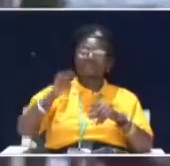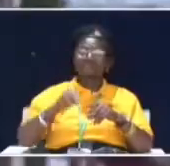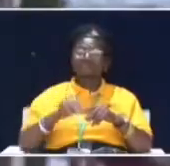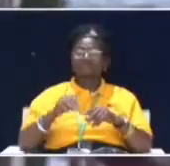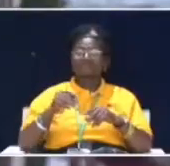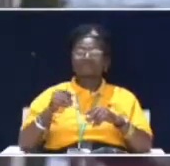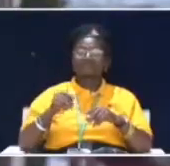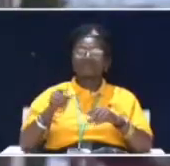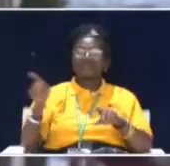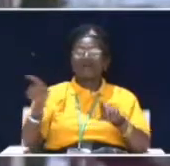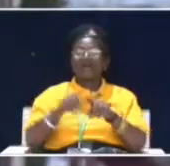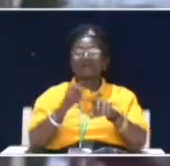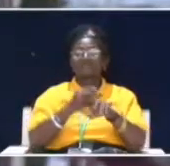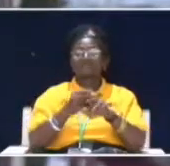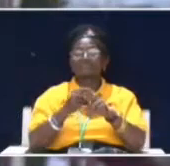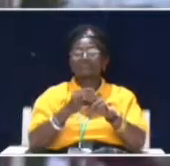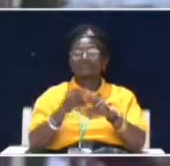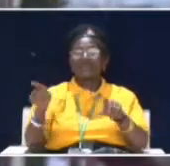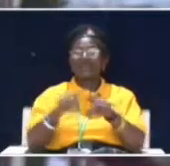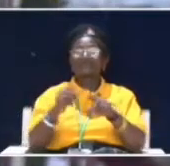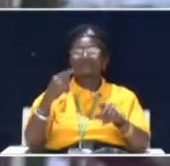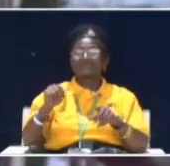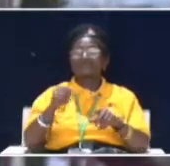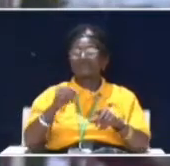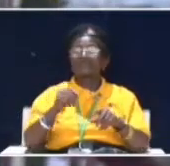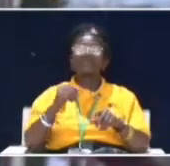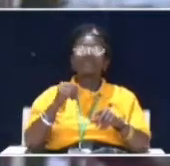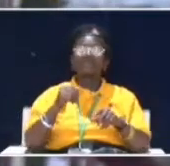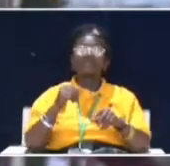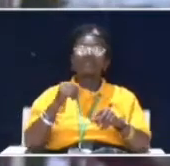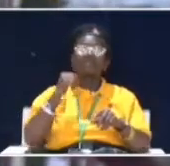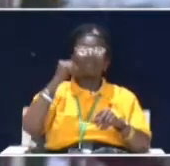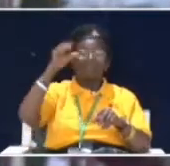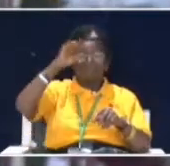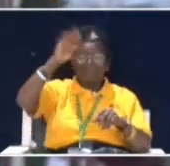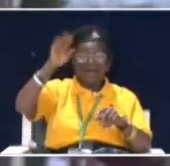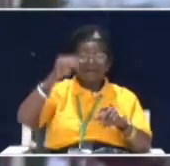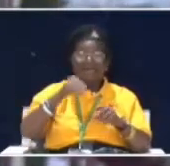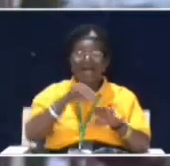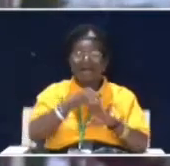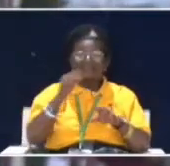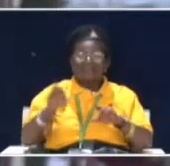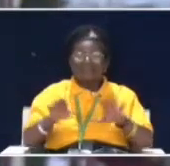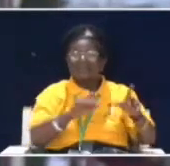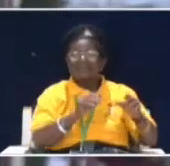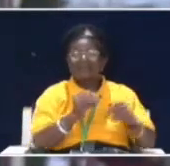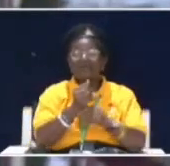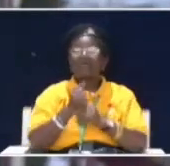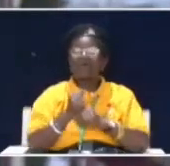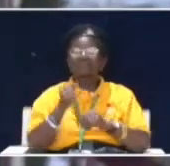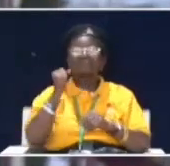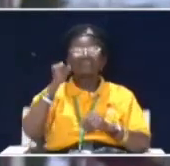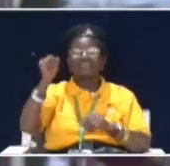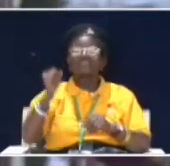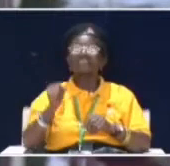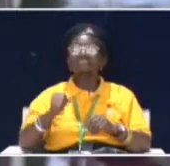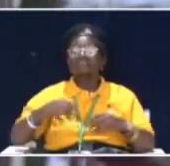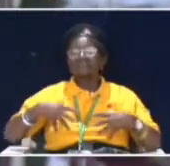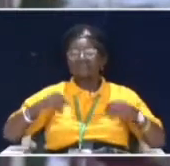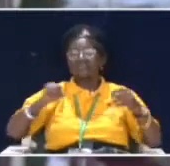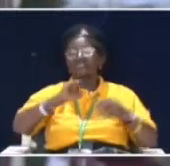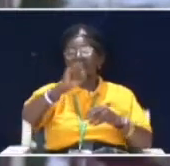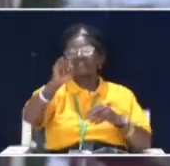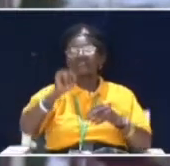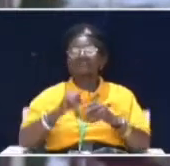The moment the man by the pool of Bethesda got his healing. Ni kete ti okunrin ara to wa ni eti odo Bethesda fi ri